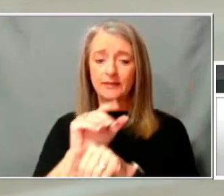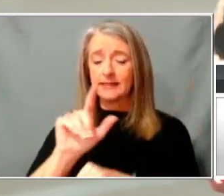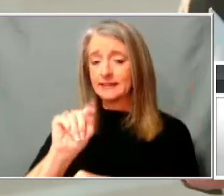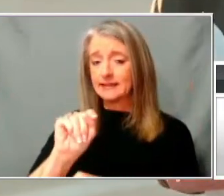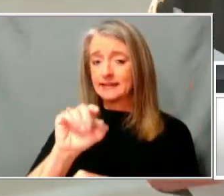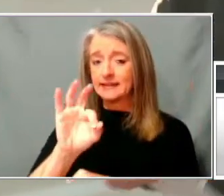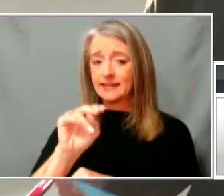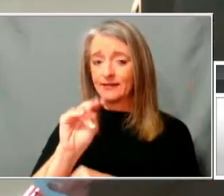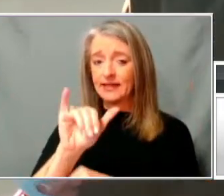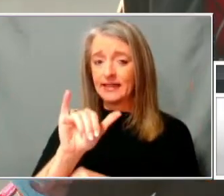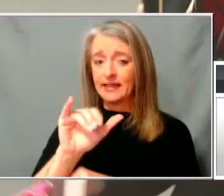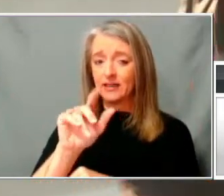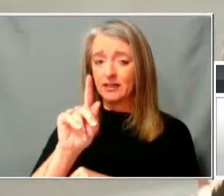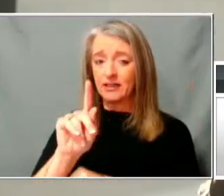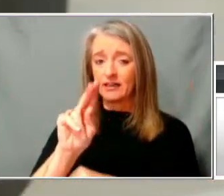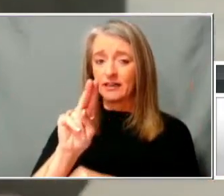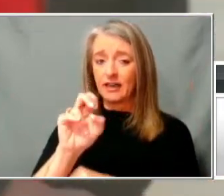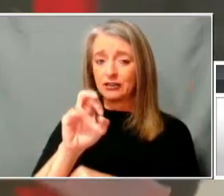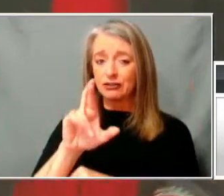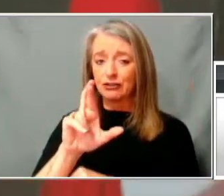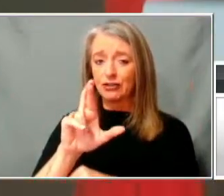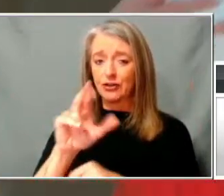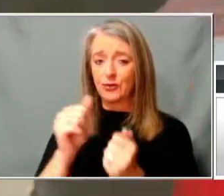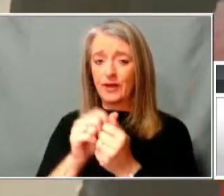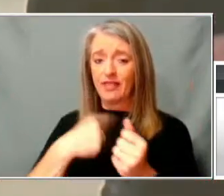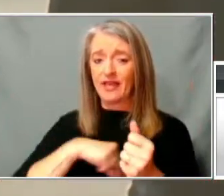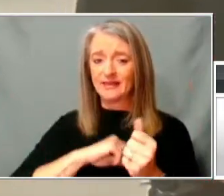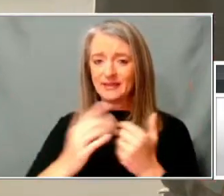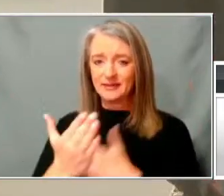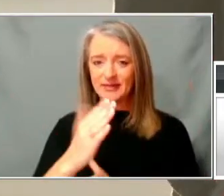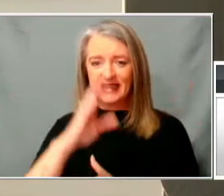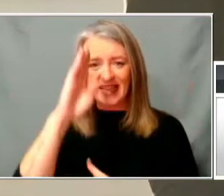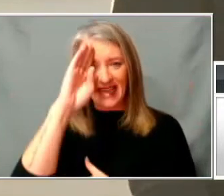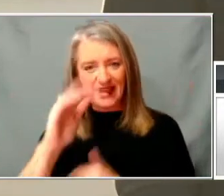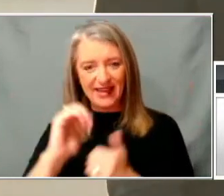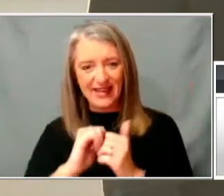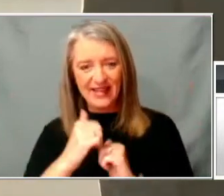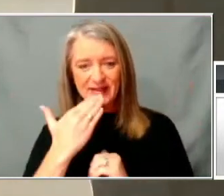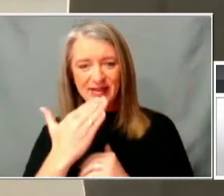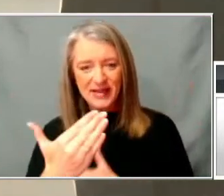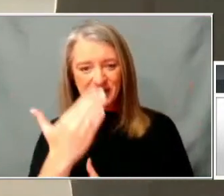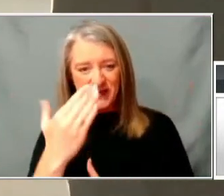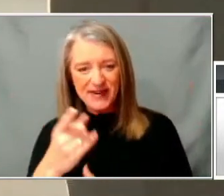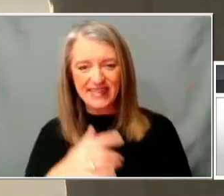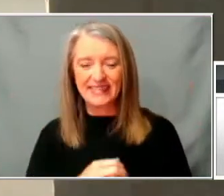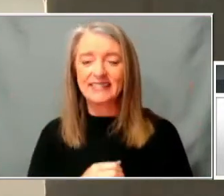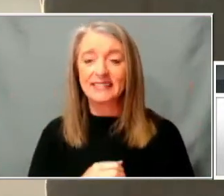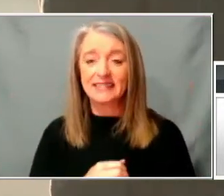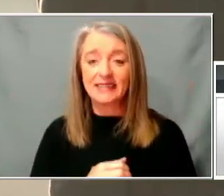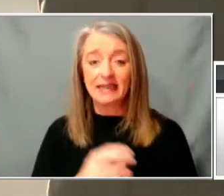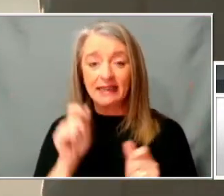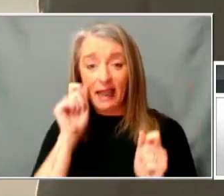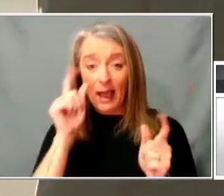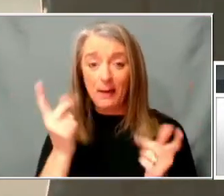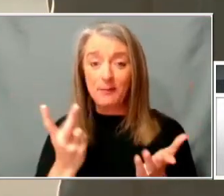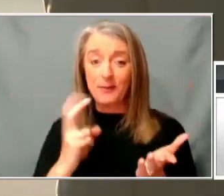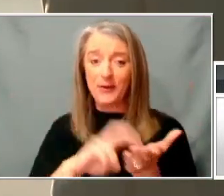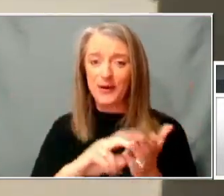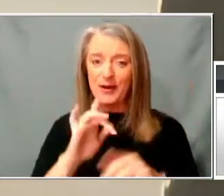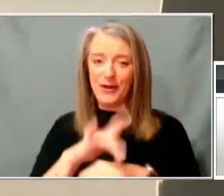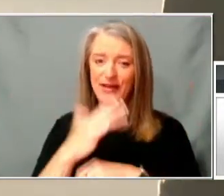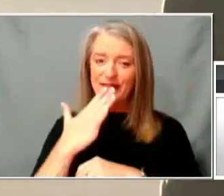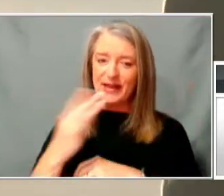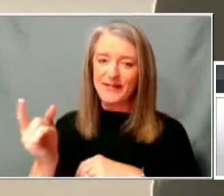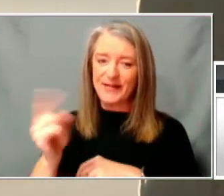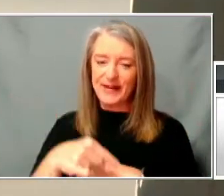those cancer survivors, and she joins us this morning. How are you? I'm good. Good morning, Jess. Up bright and early. I love that. Thank you for being here